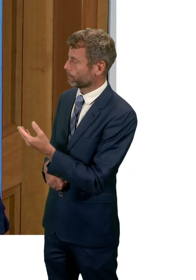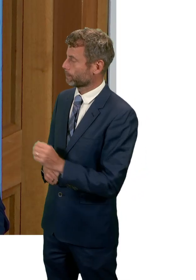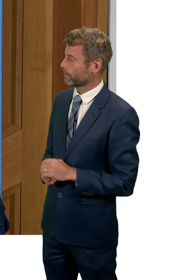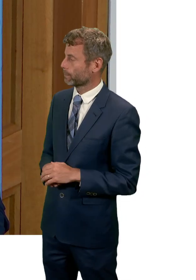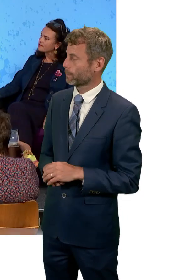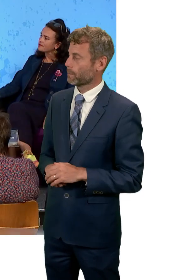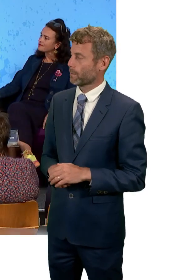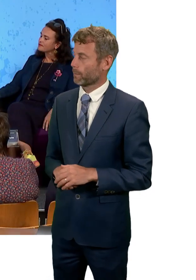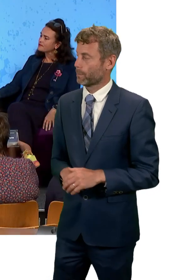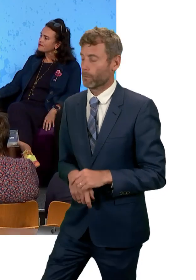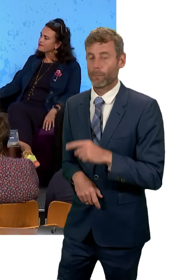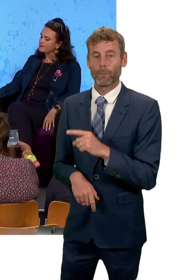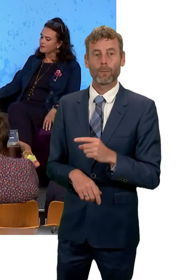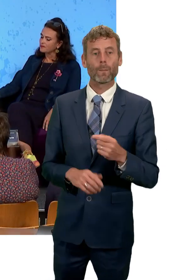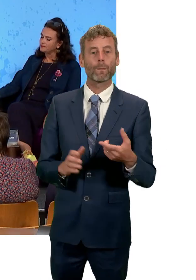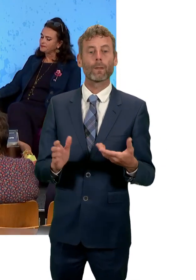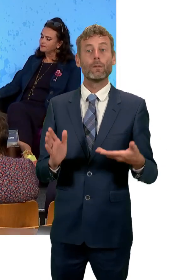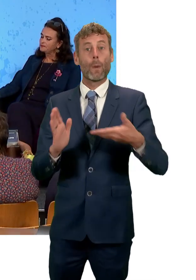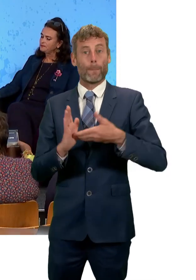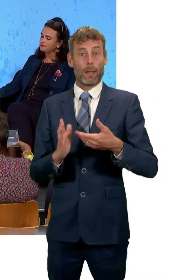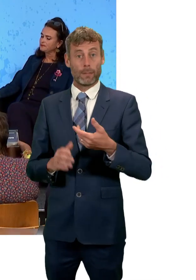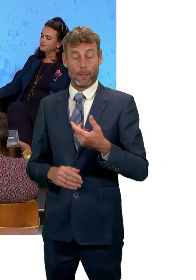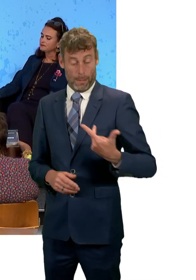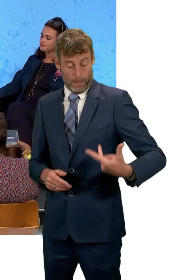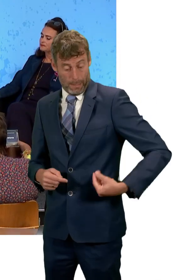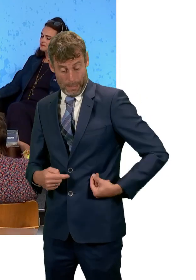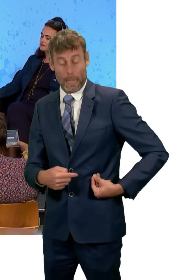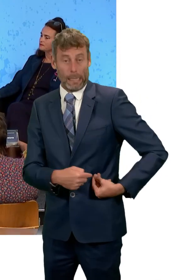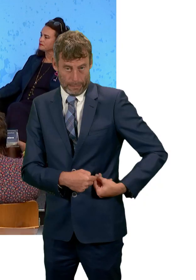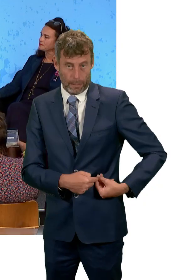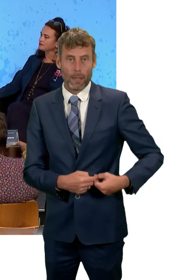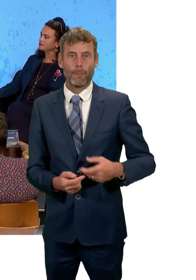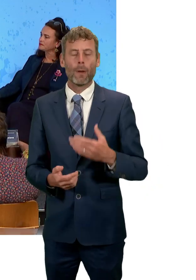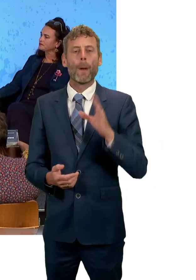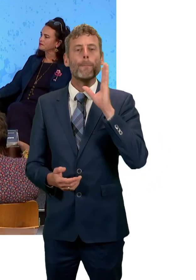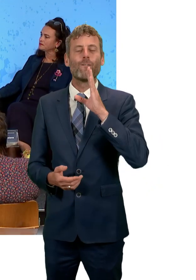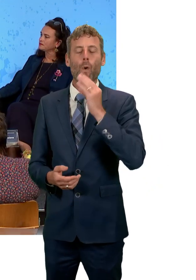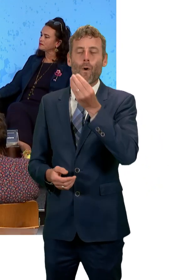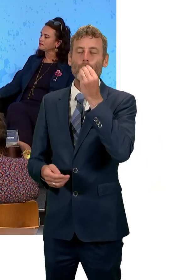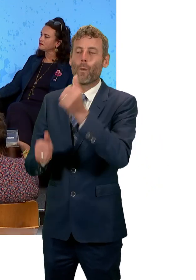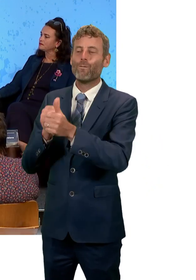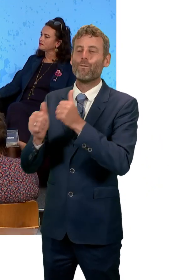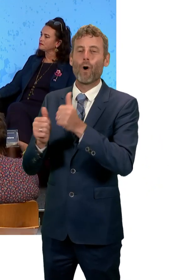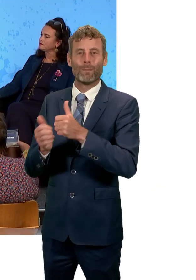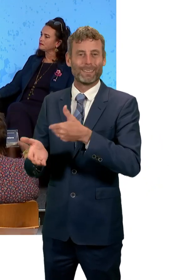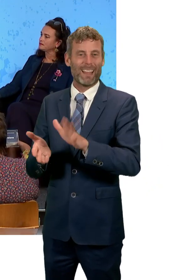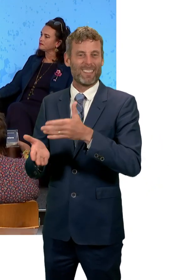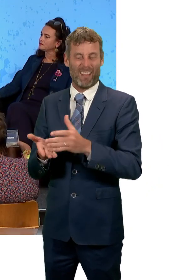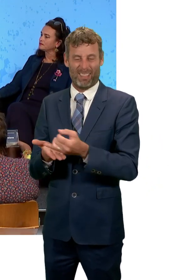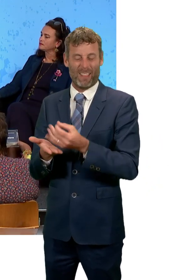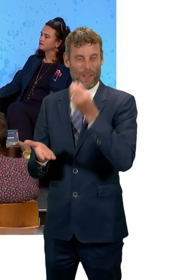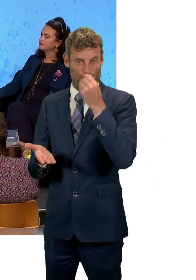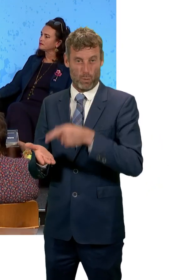in addition to the medications, is this just moving the profit from big food companies to big